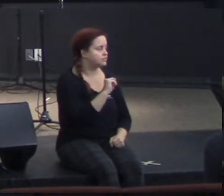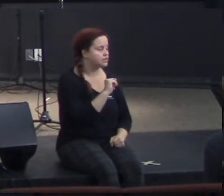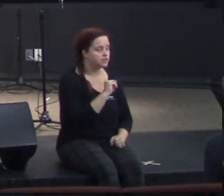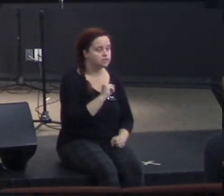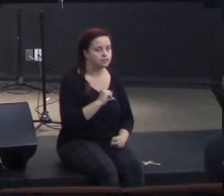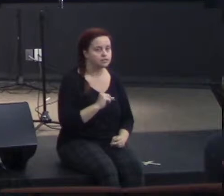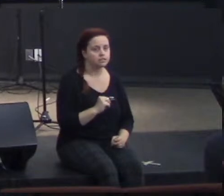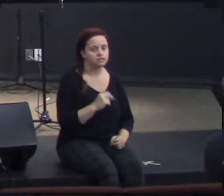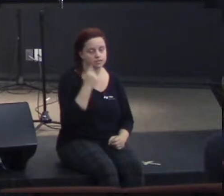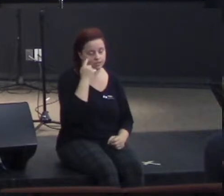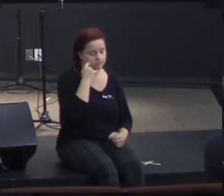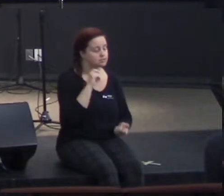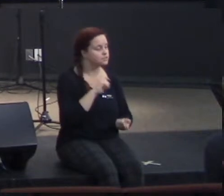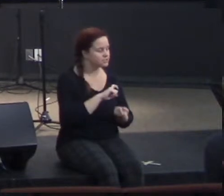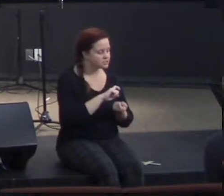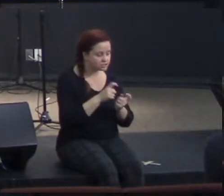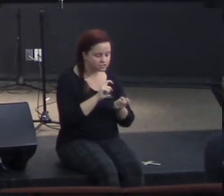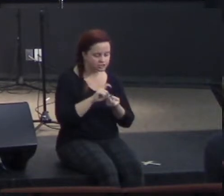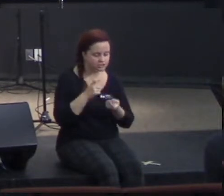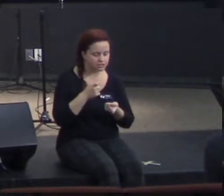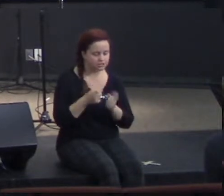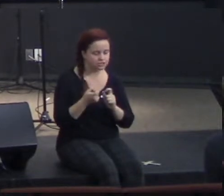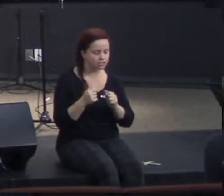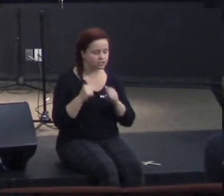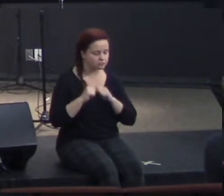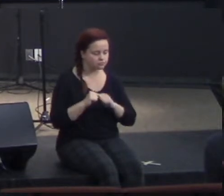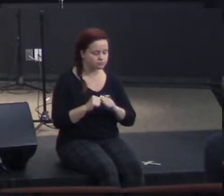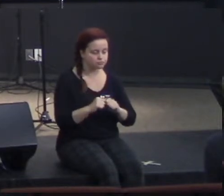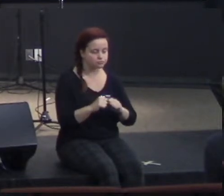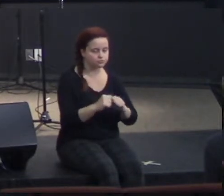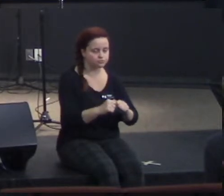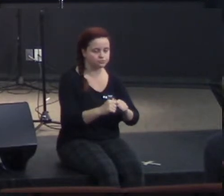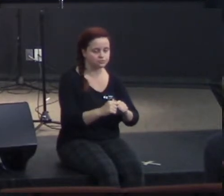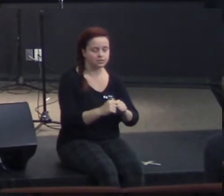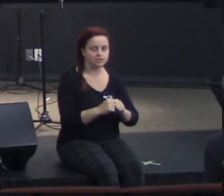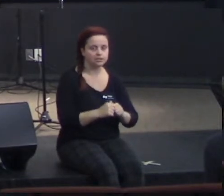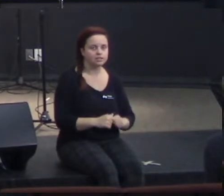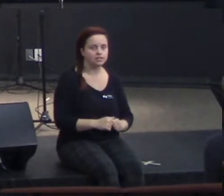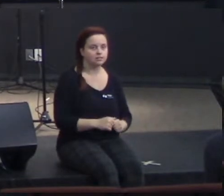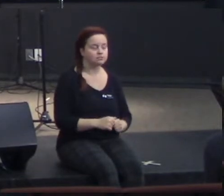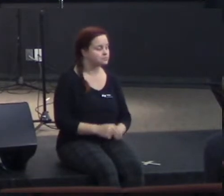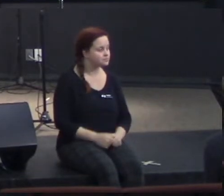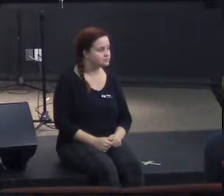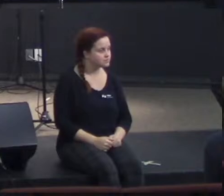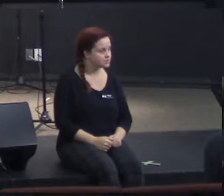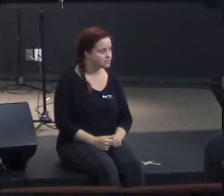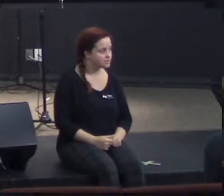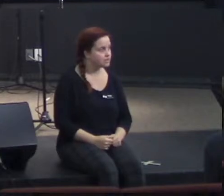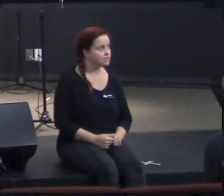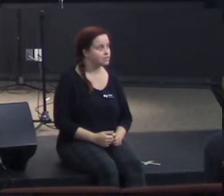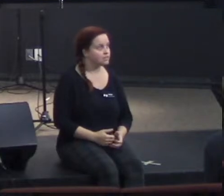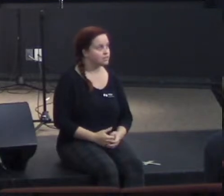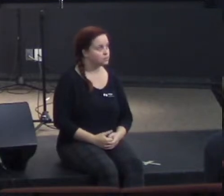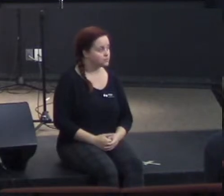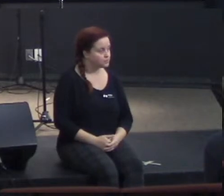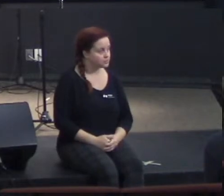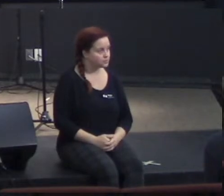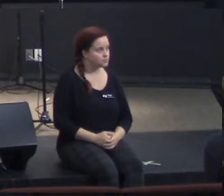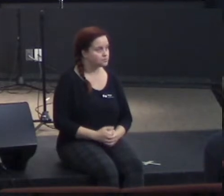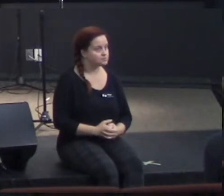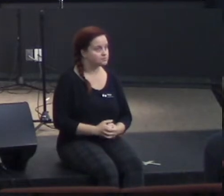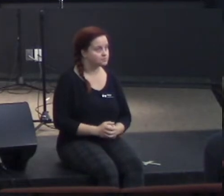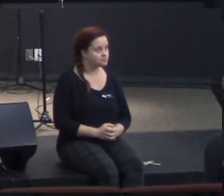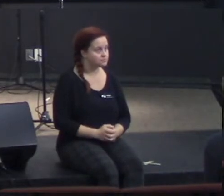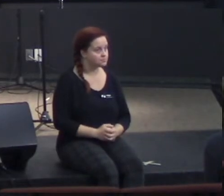of time. Language doesn't exist when it comes to music. It just comes through. It hits the ear.